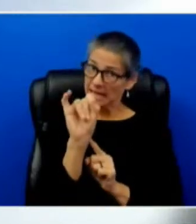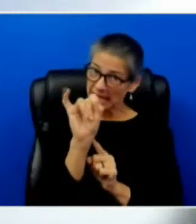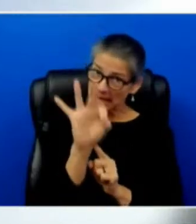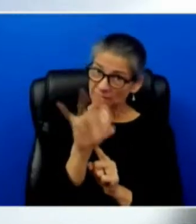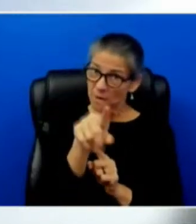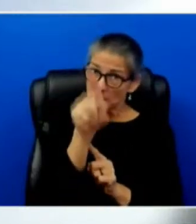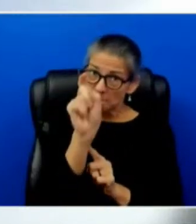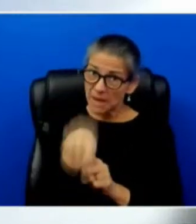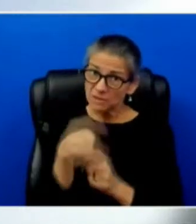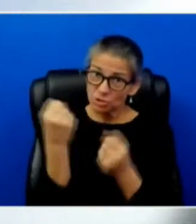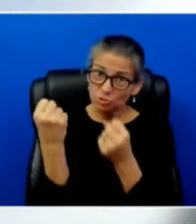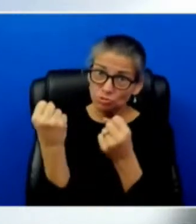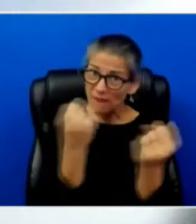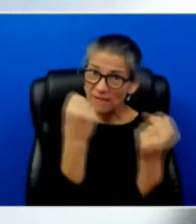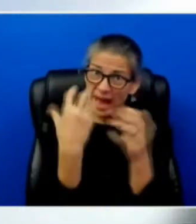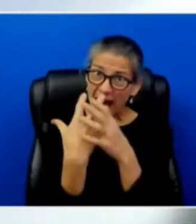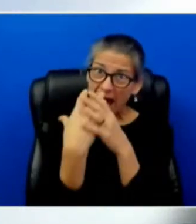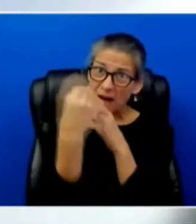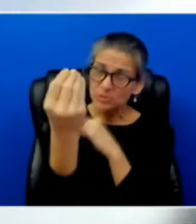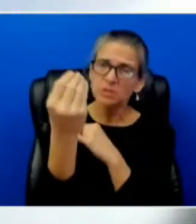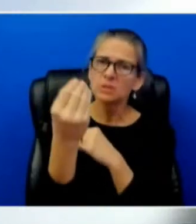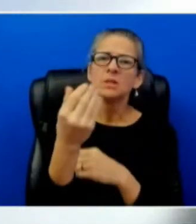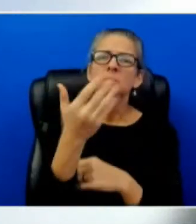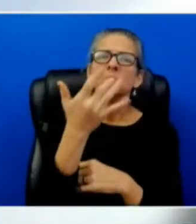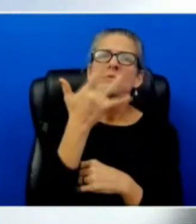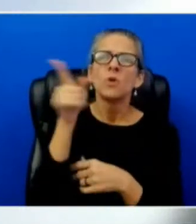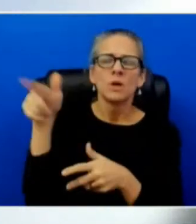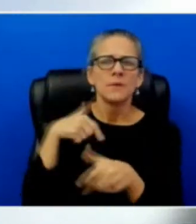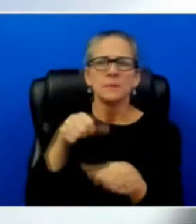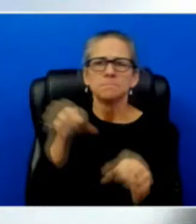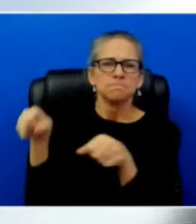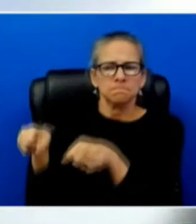kit. Make sure that you're traveling safely. The